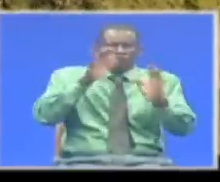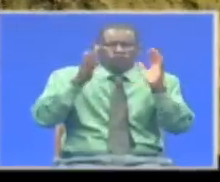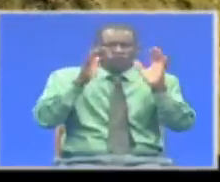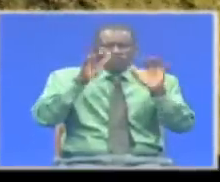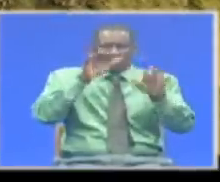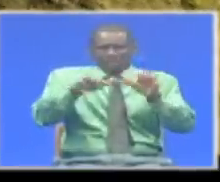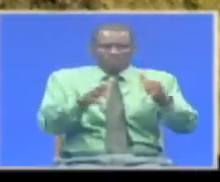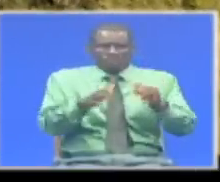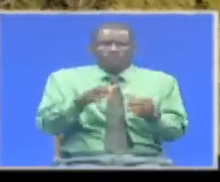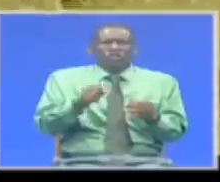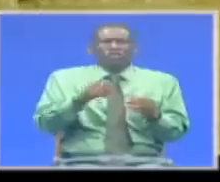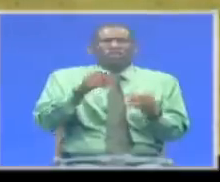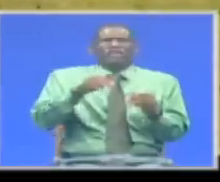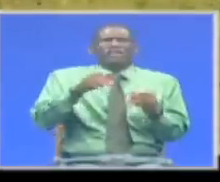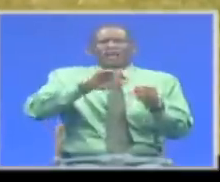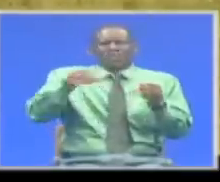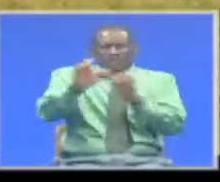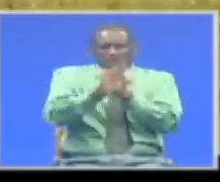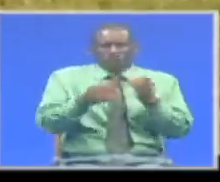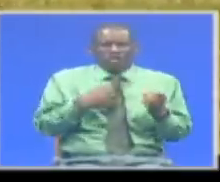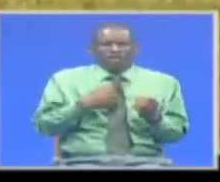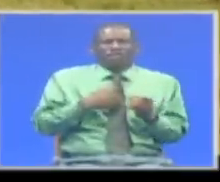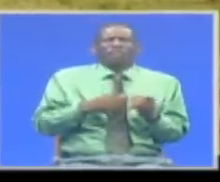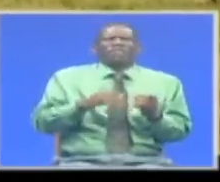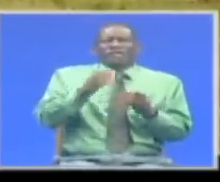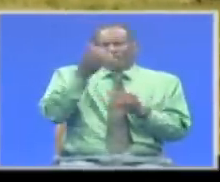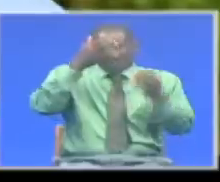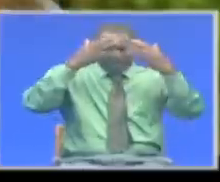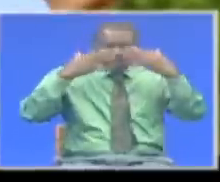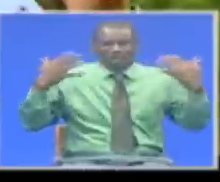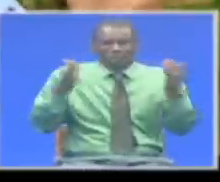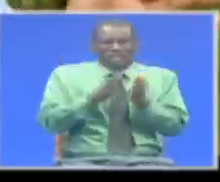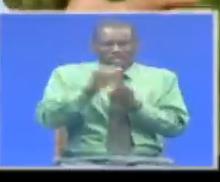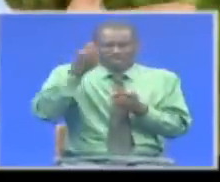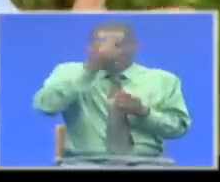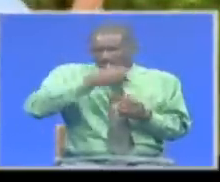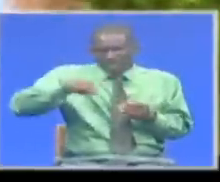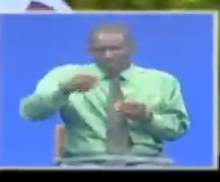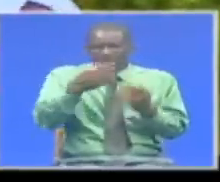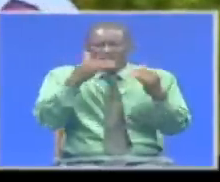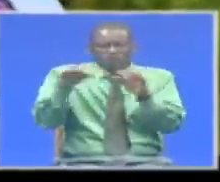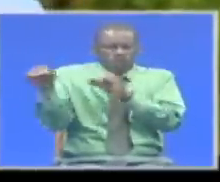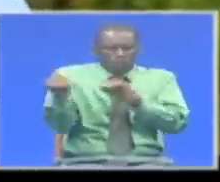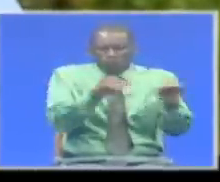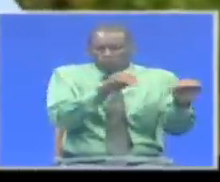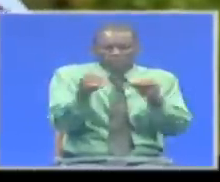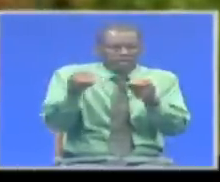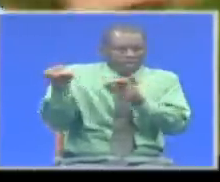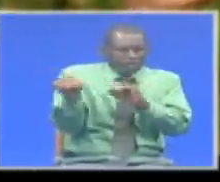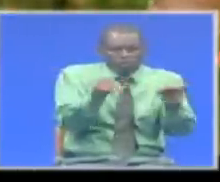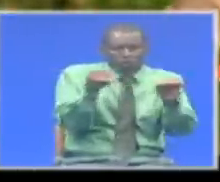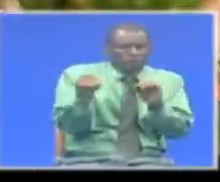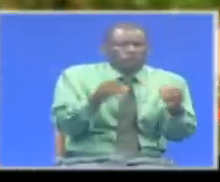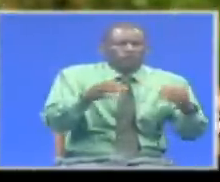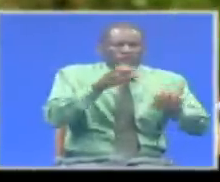elephants. But the main thing that has made Mara to be much more famous is the migration that always took place from